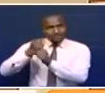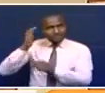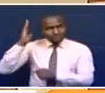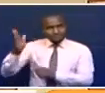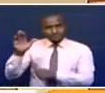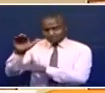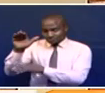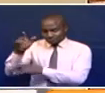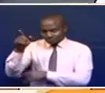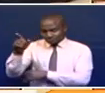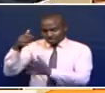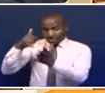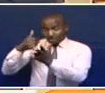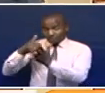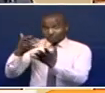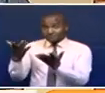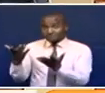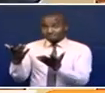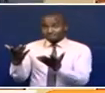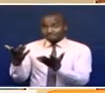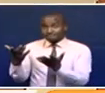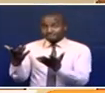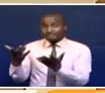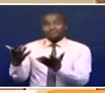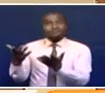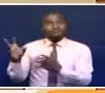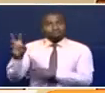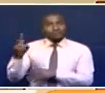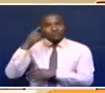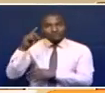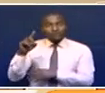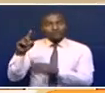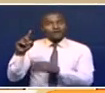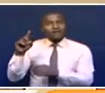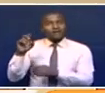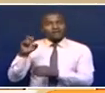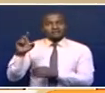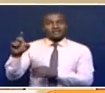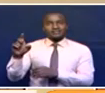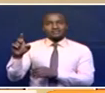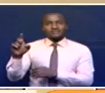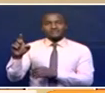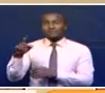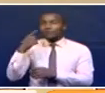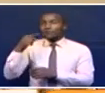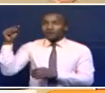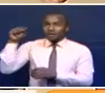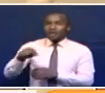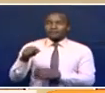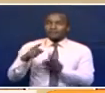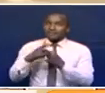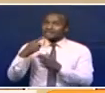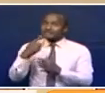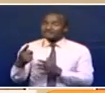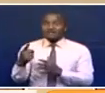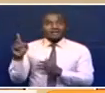him, including sourcing for the executive who came in that time, and he actually said